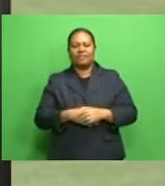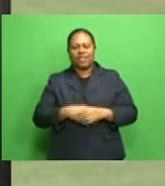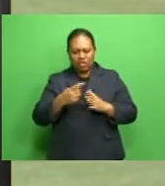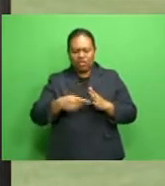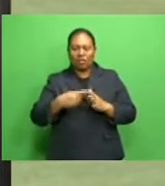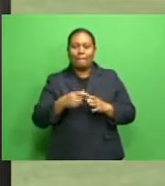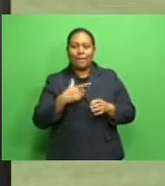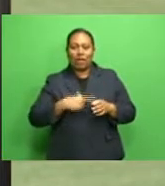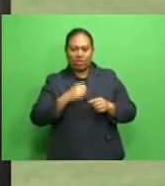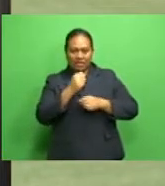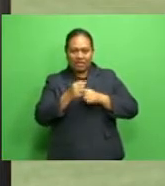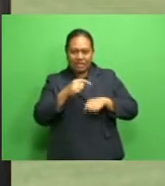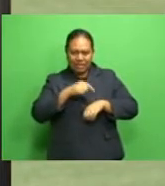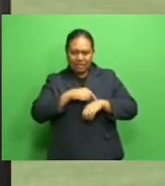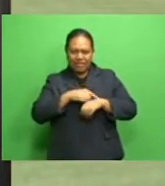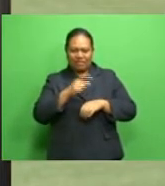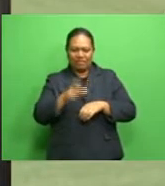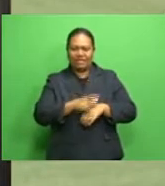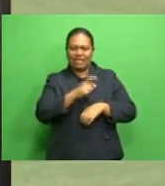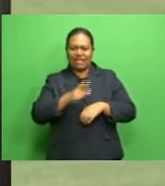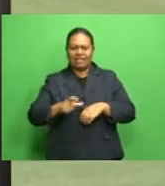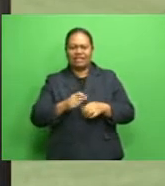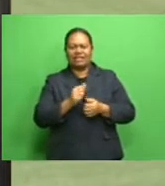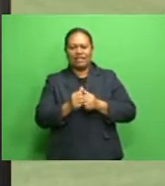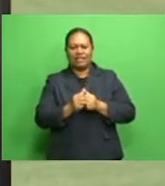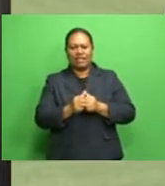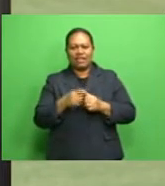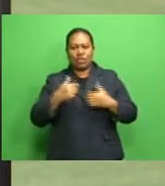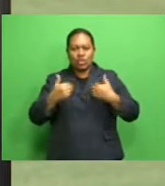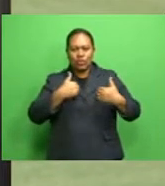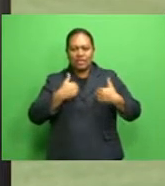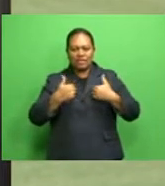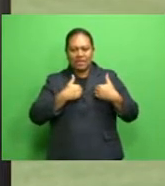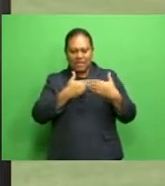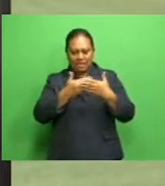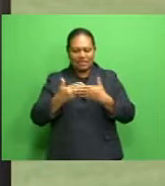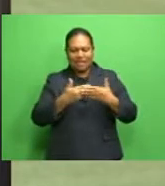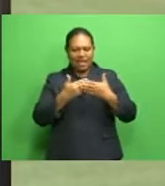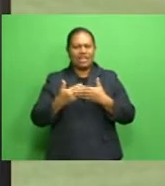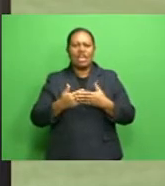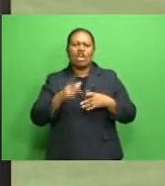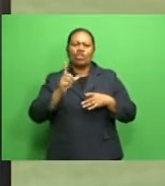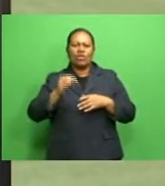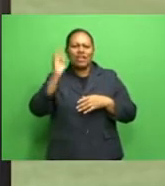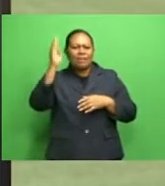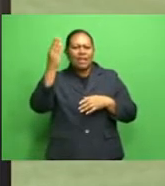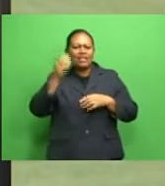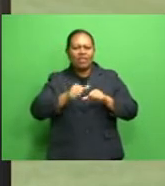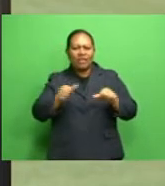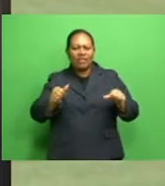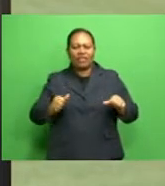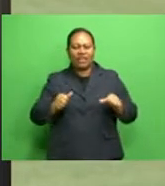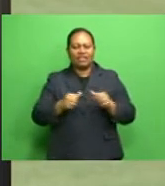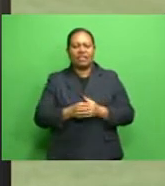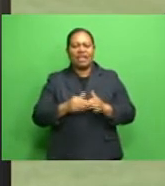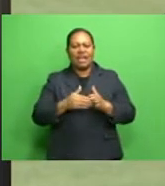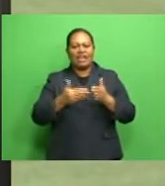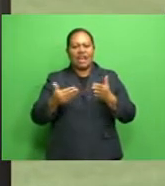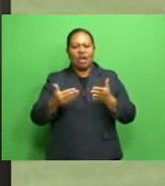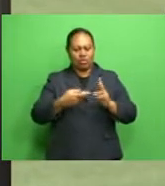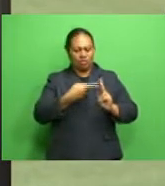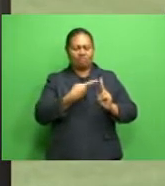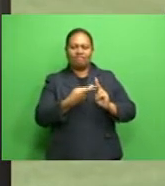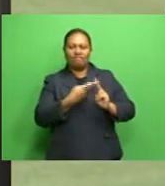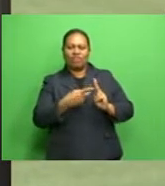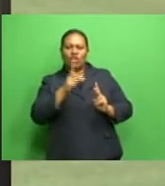cancelled, Apakuki Tavondi, a final year student at the University of the South Pacific doing his Bachelor of Agriculture, has been juggling his studies and